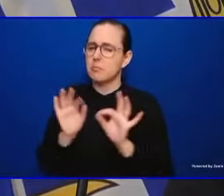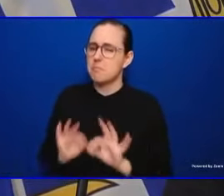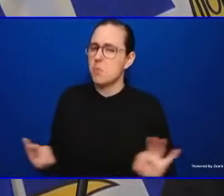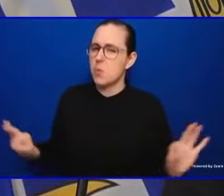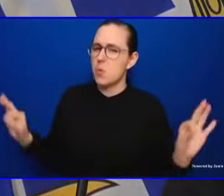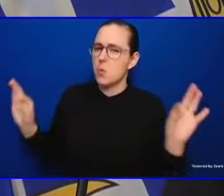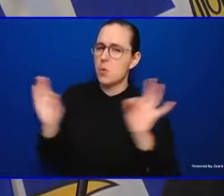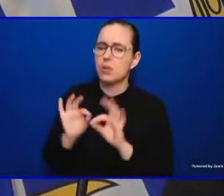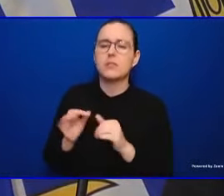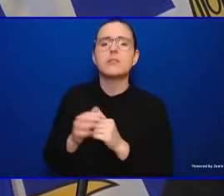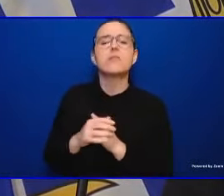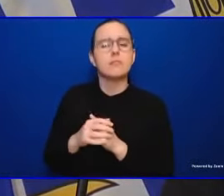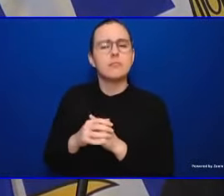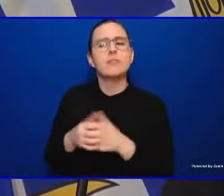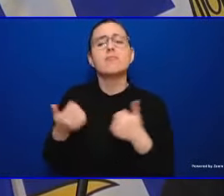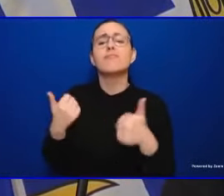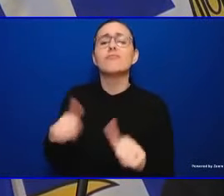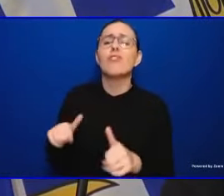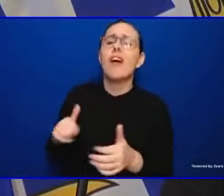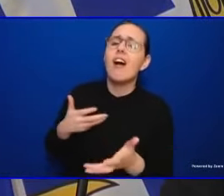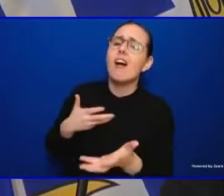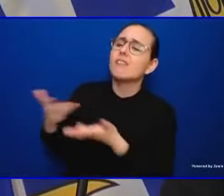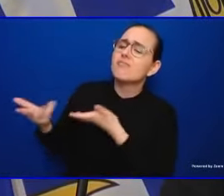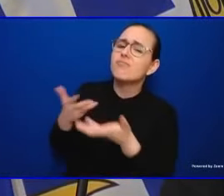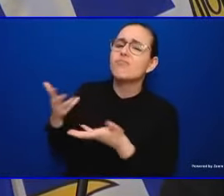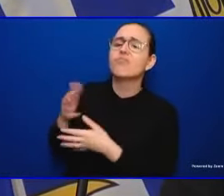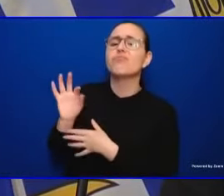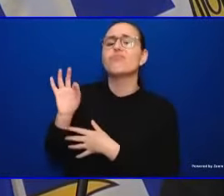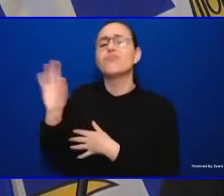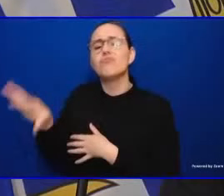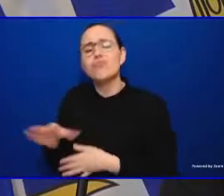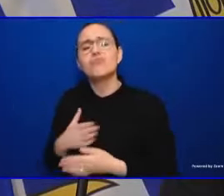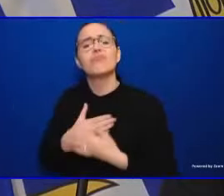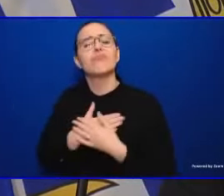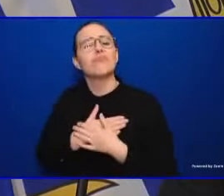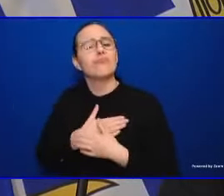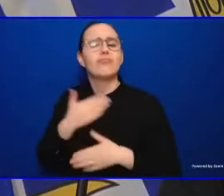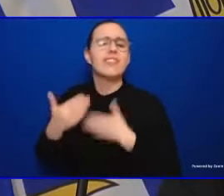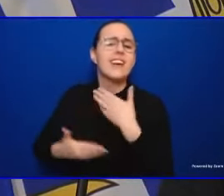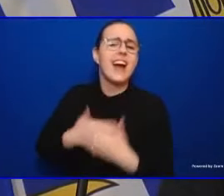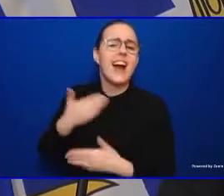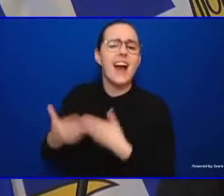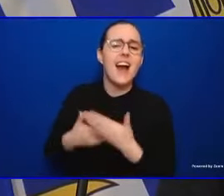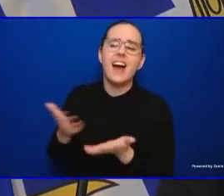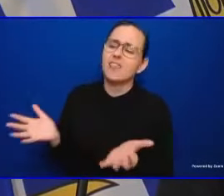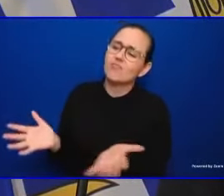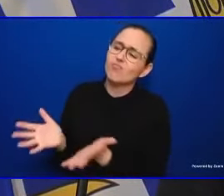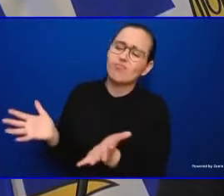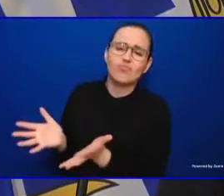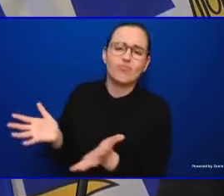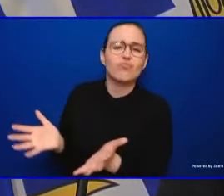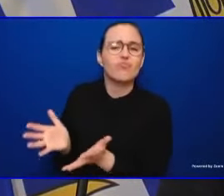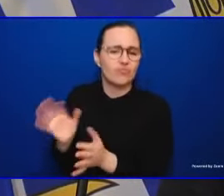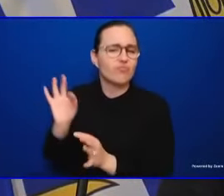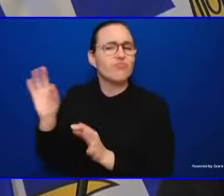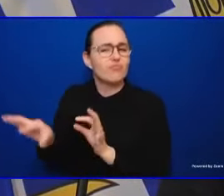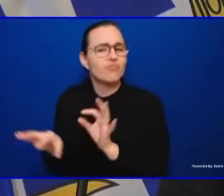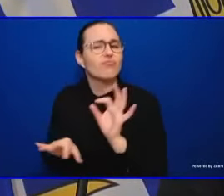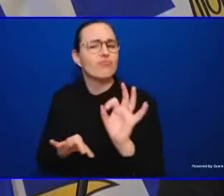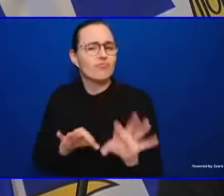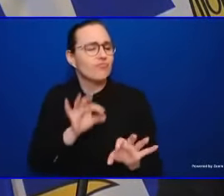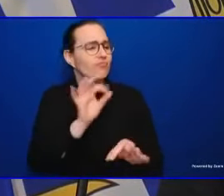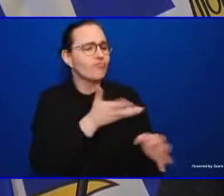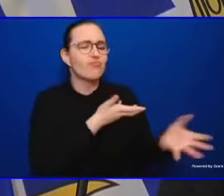get through this as well. We will make it through this Omicron surge, and we will get through this storm of